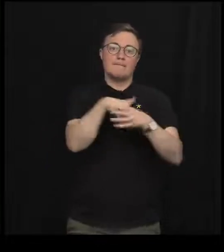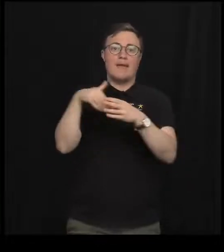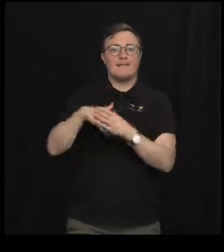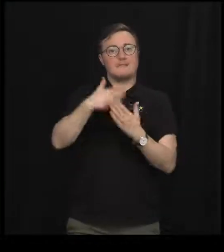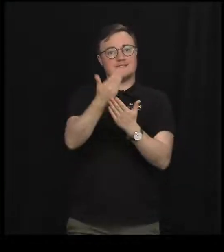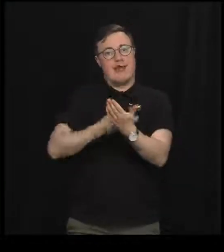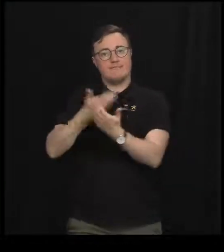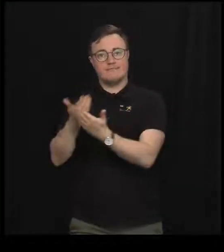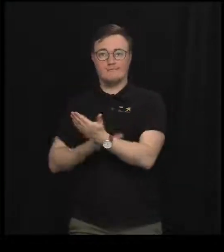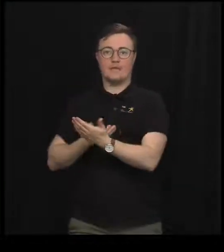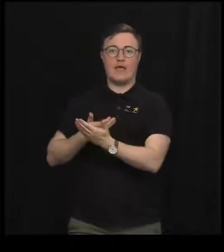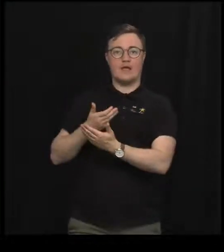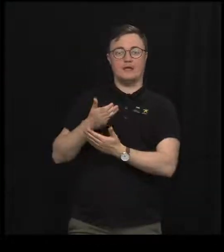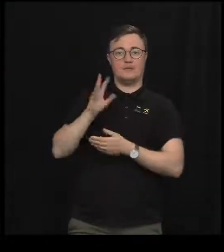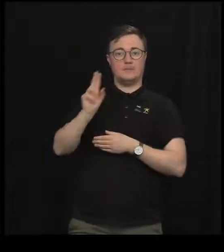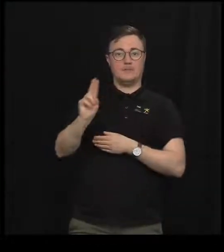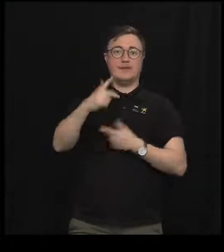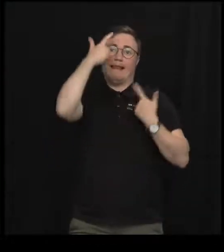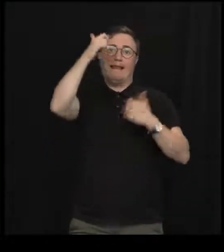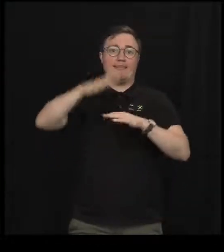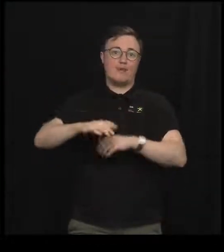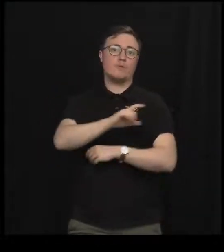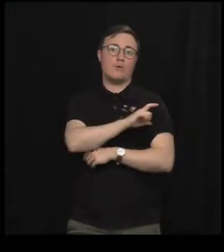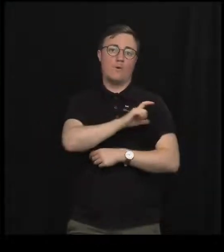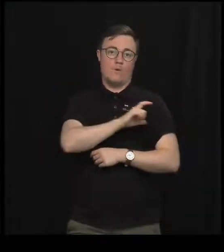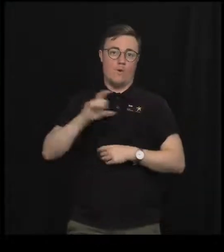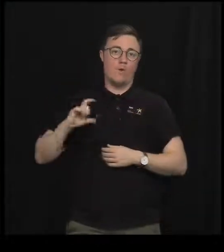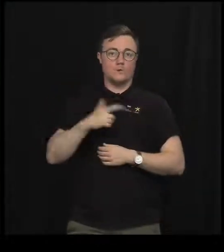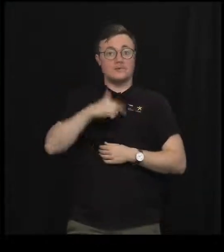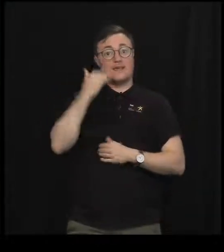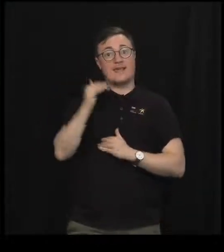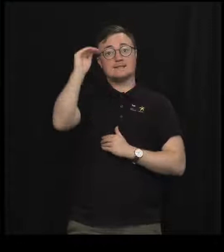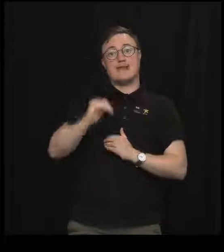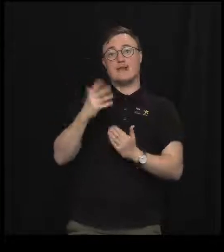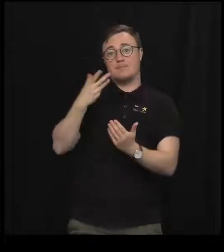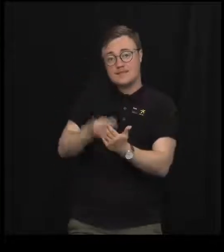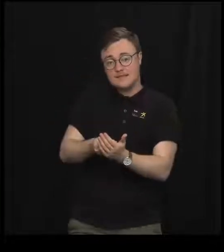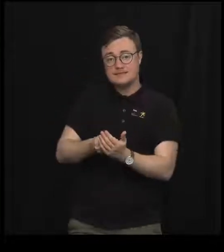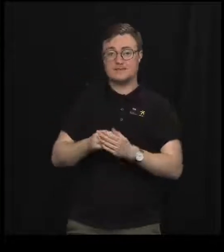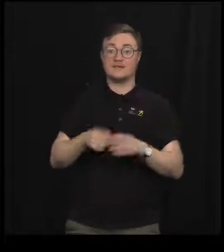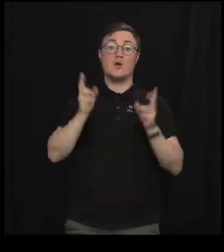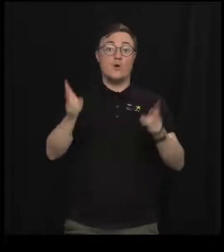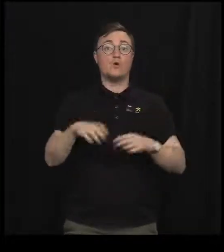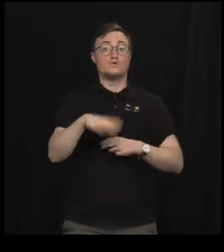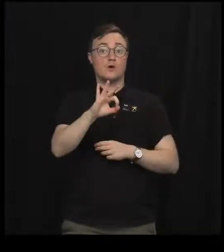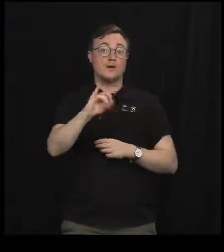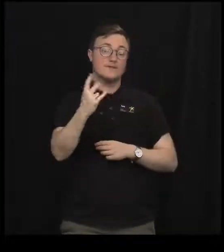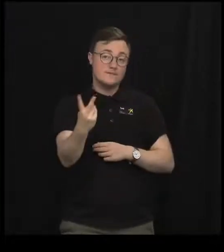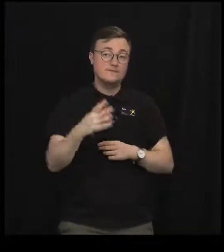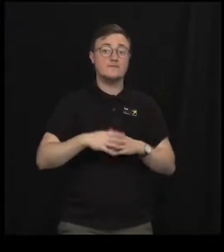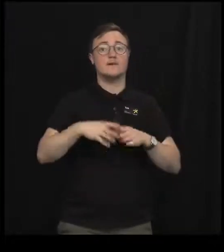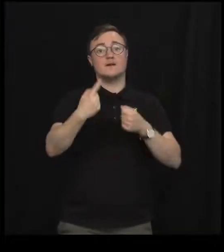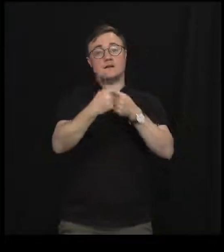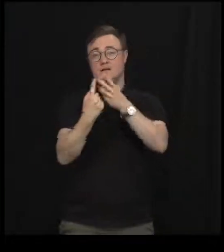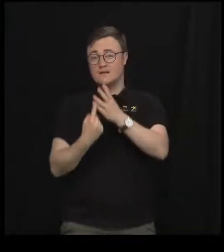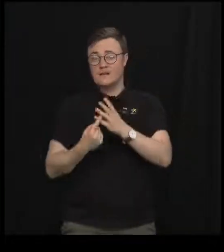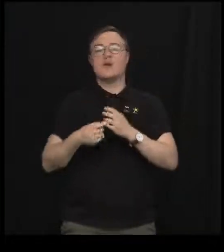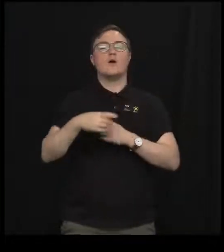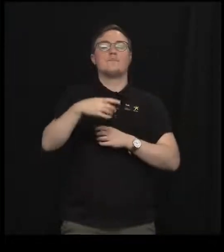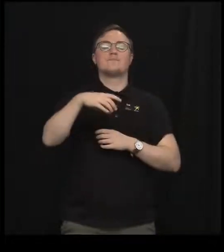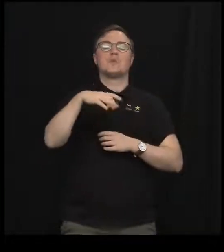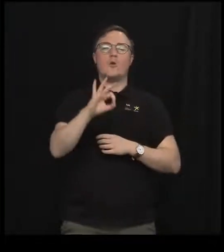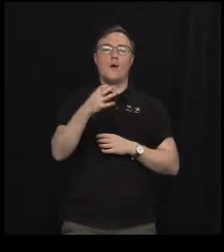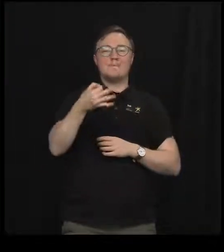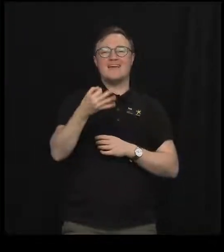decrease dramatically the price of these vaccines. We're getting into new vaccines, HPV for young people and adolescents being one where we're trying to really